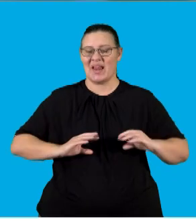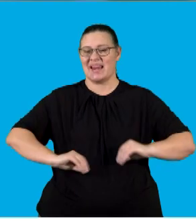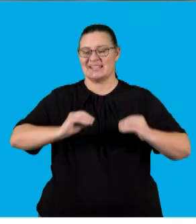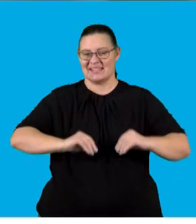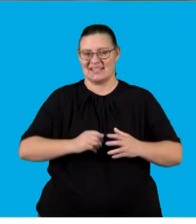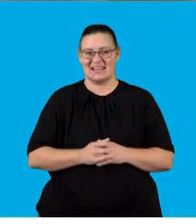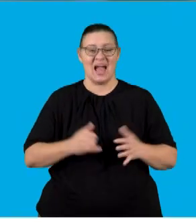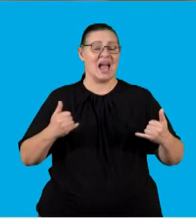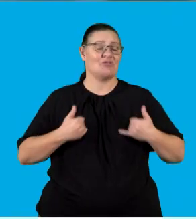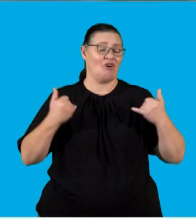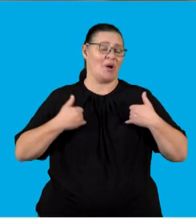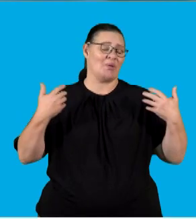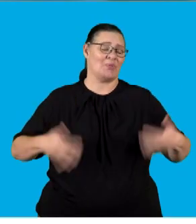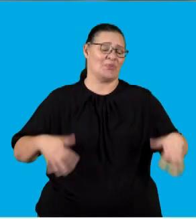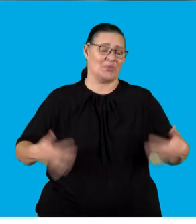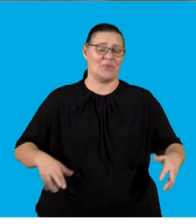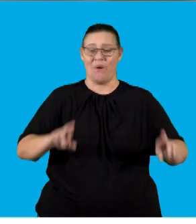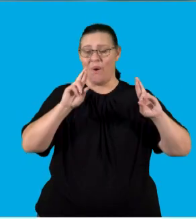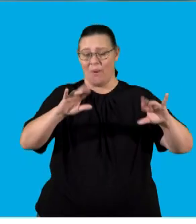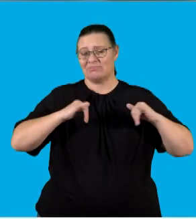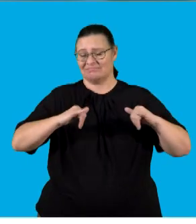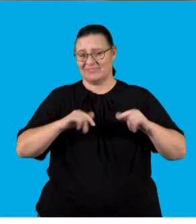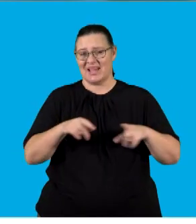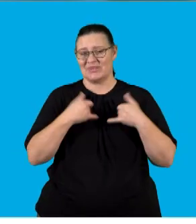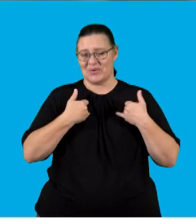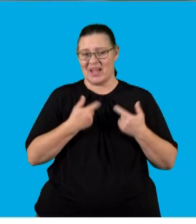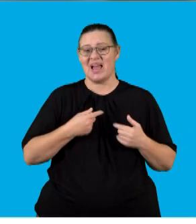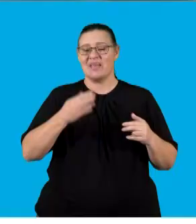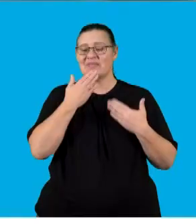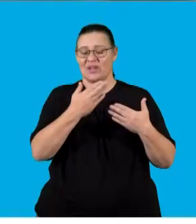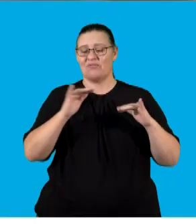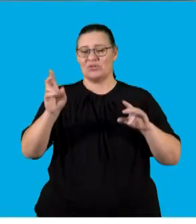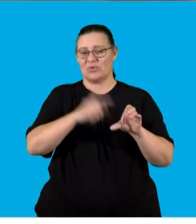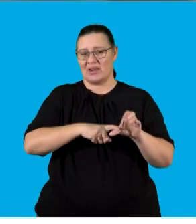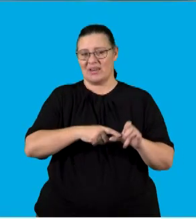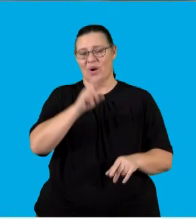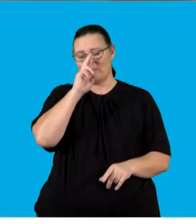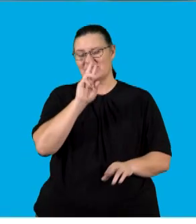I really enjoyed it, and I hope you did too. Thank you for joining us, and we hope to see